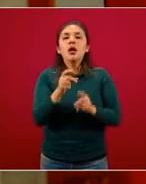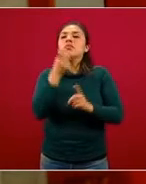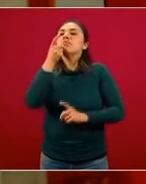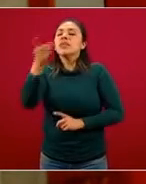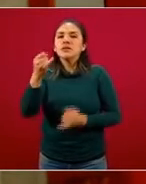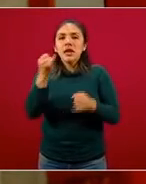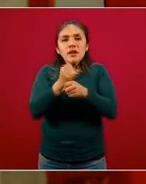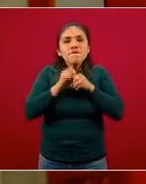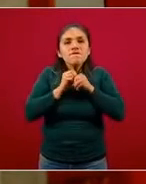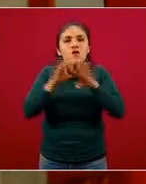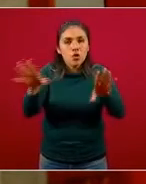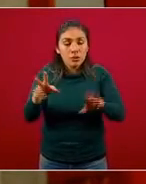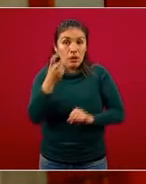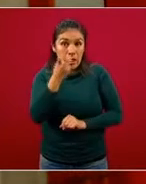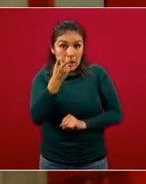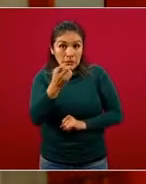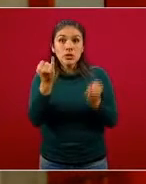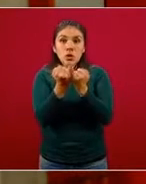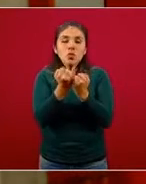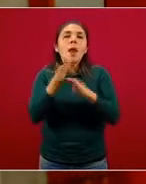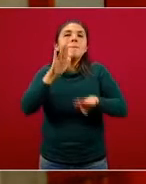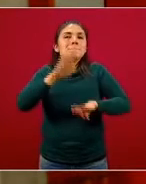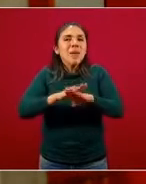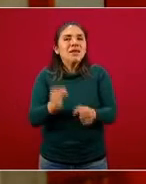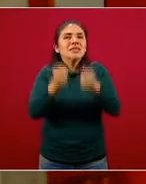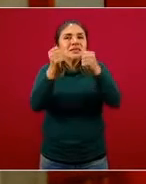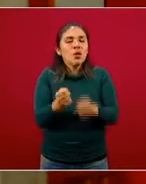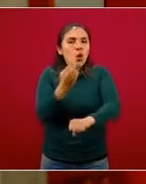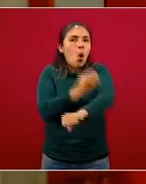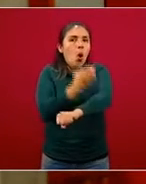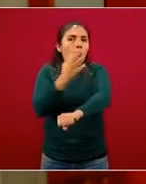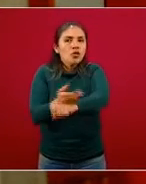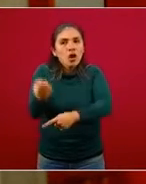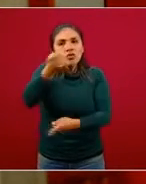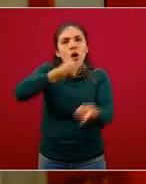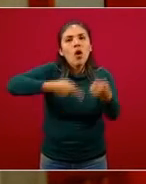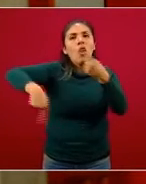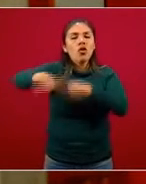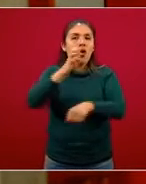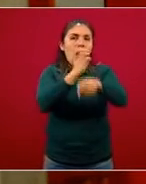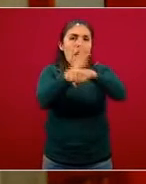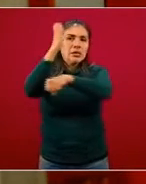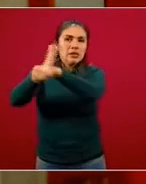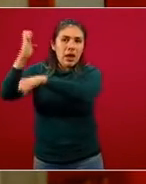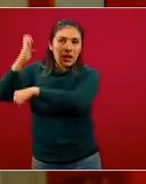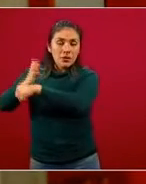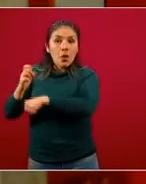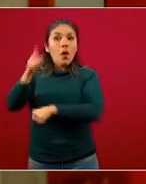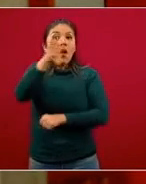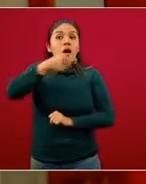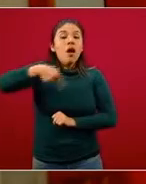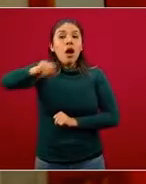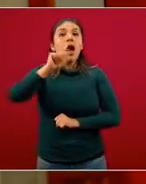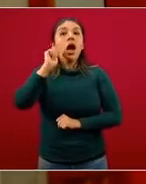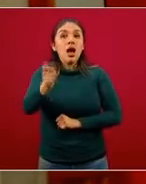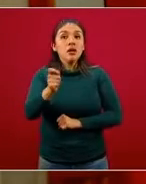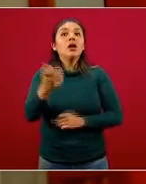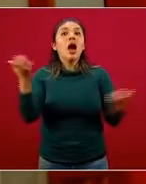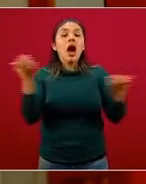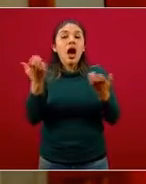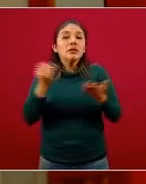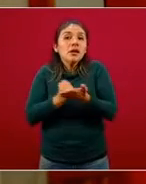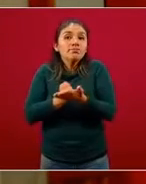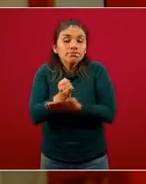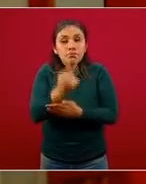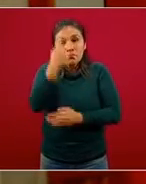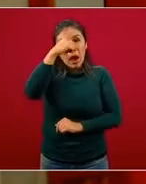And these hospitals update this information every day through the platform that we have created to